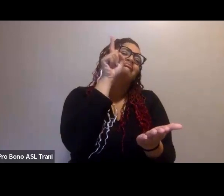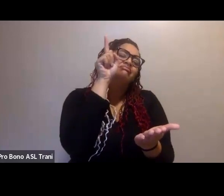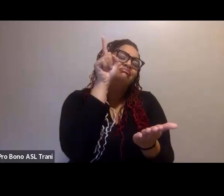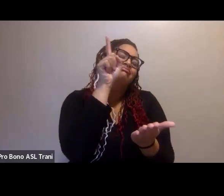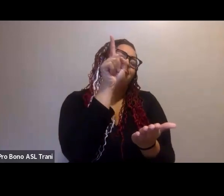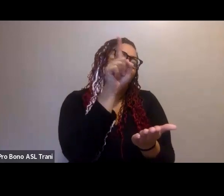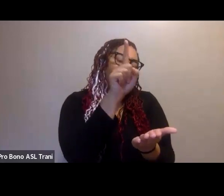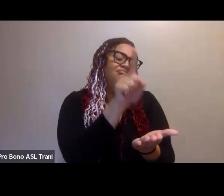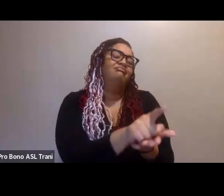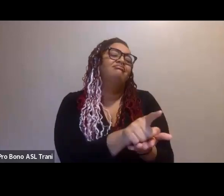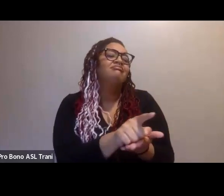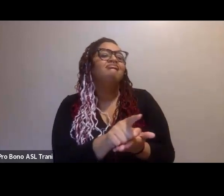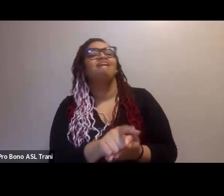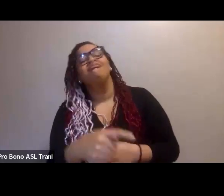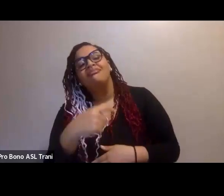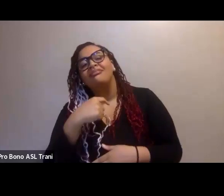down.